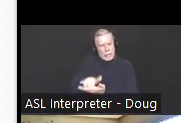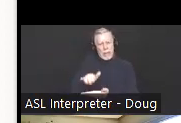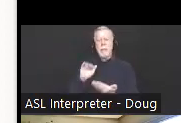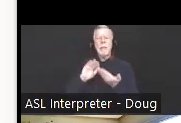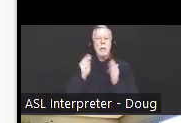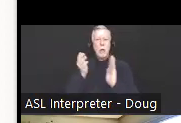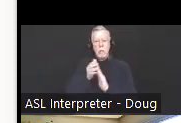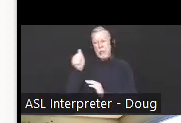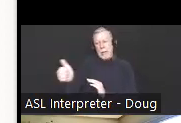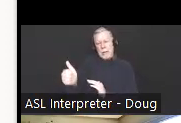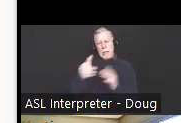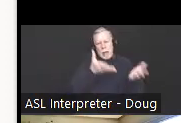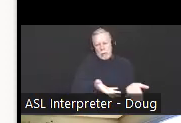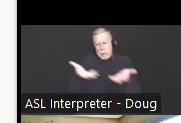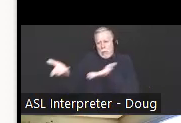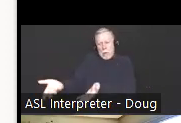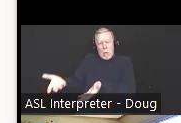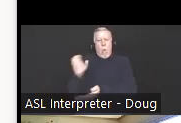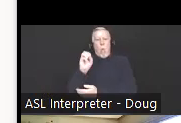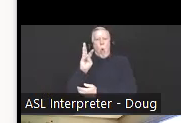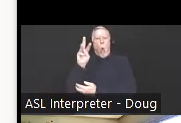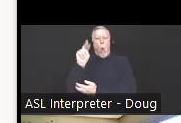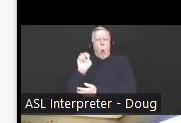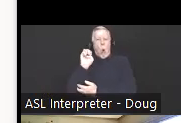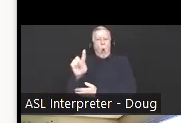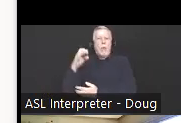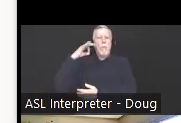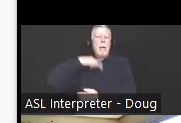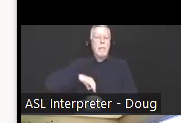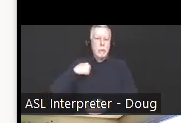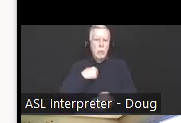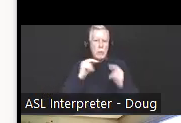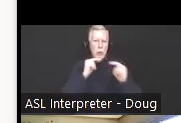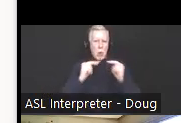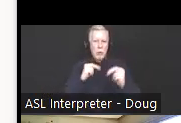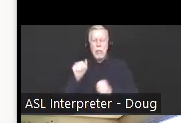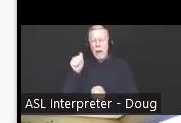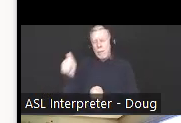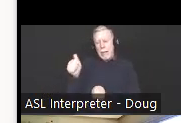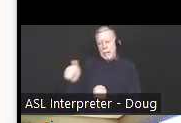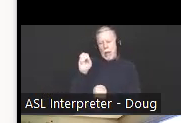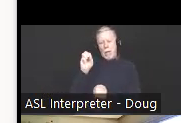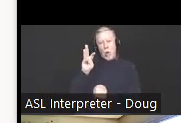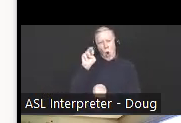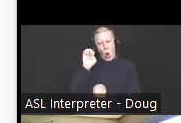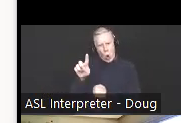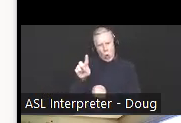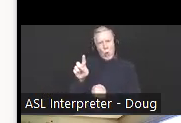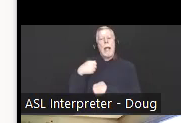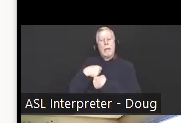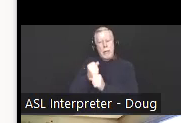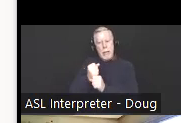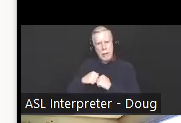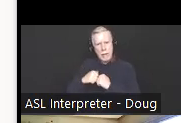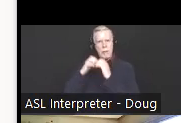owned the benefits we were able to negotiate. They owned and created the mechanism that would administer those